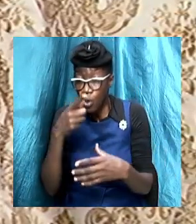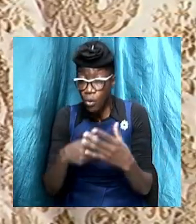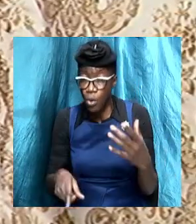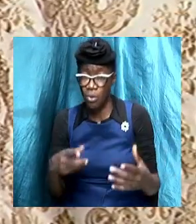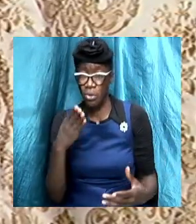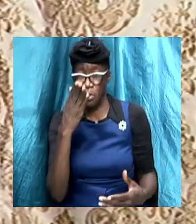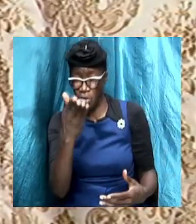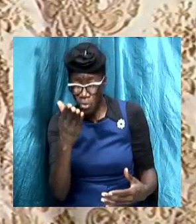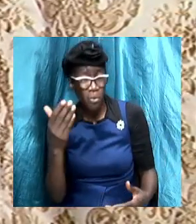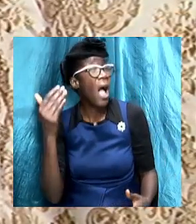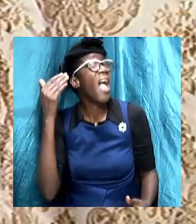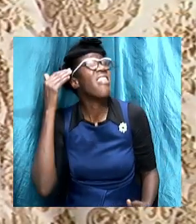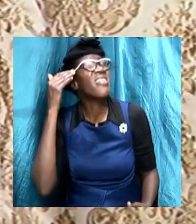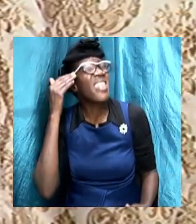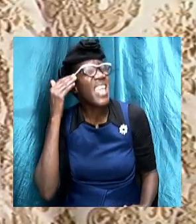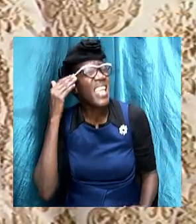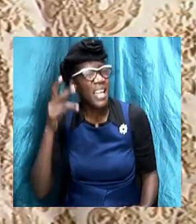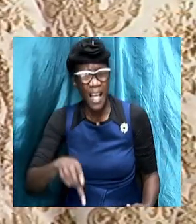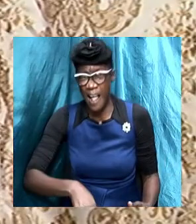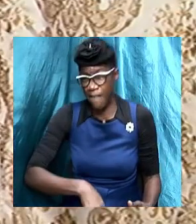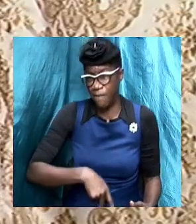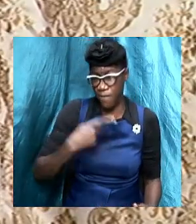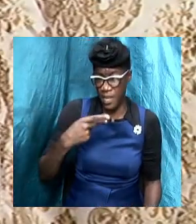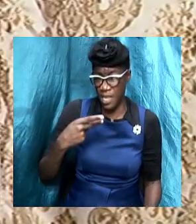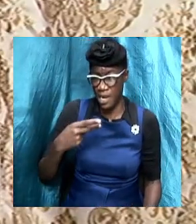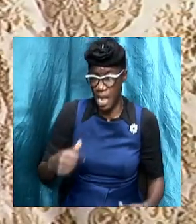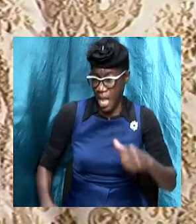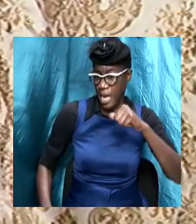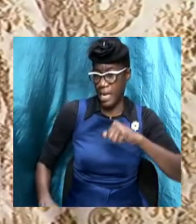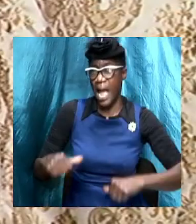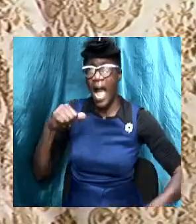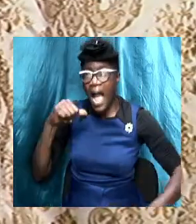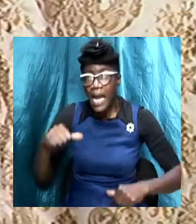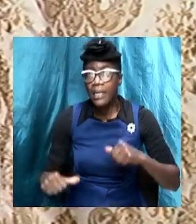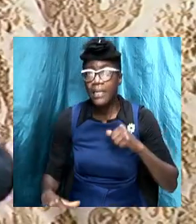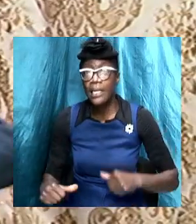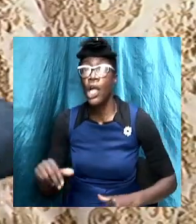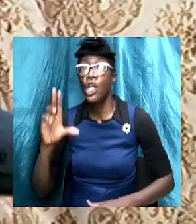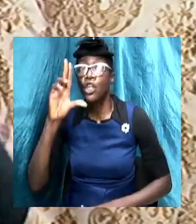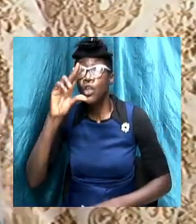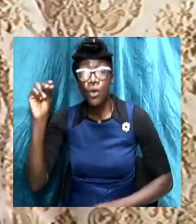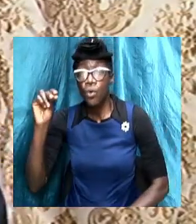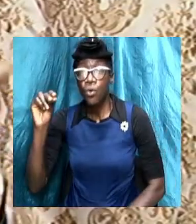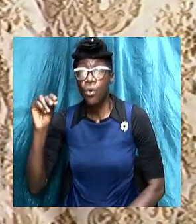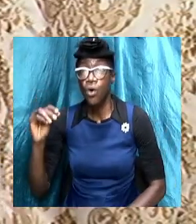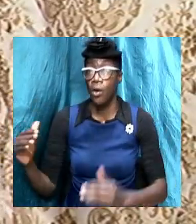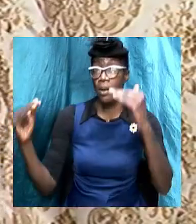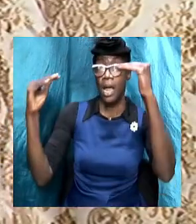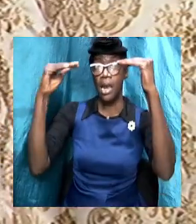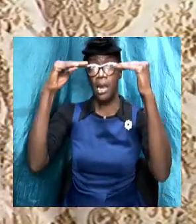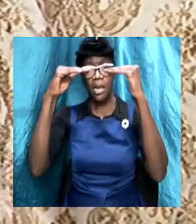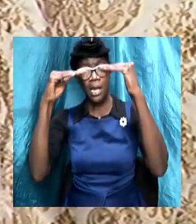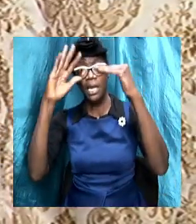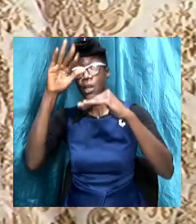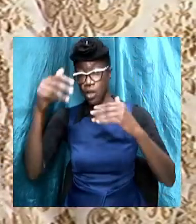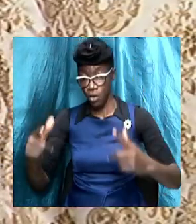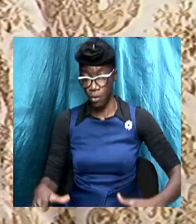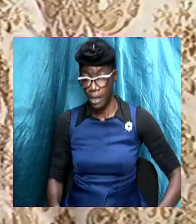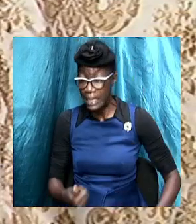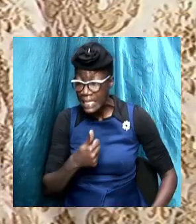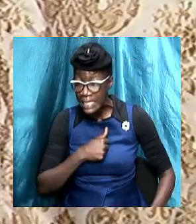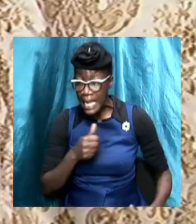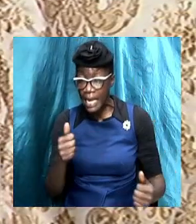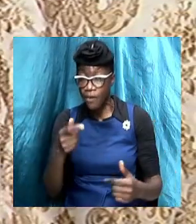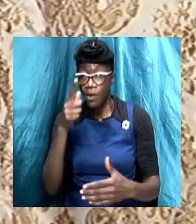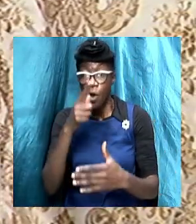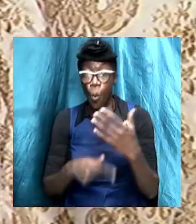to do with how we think or feel or act. Amen. We must align ourselves with what God has to